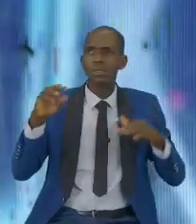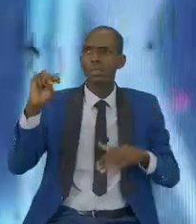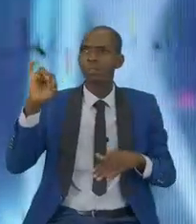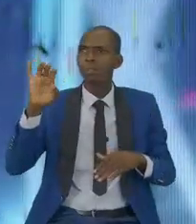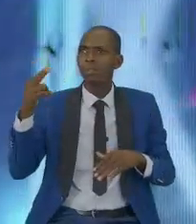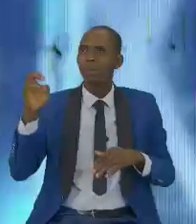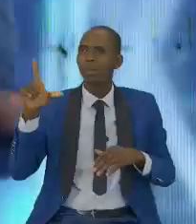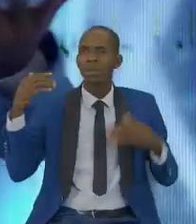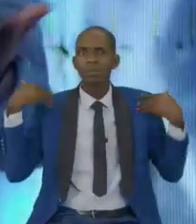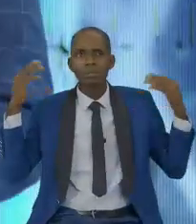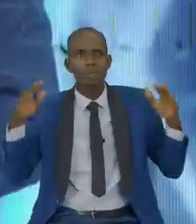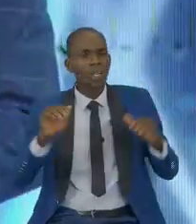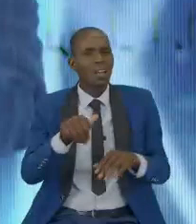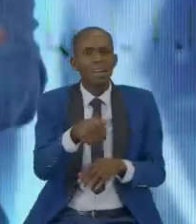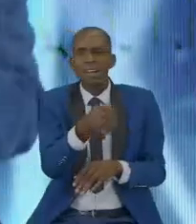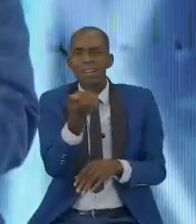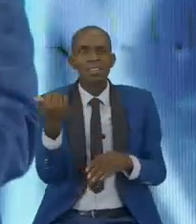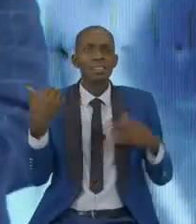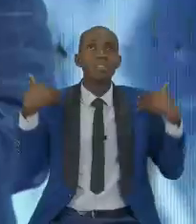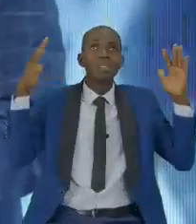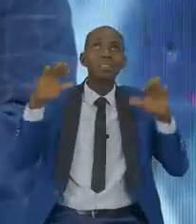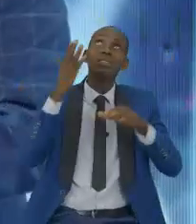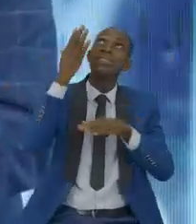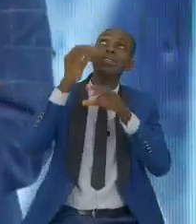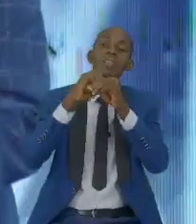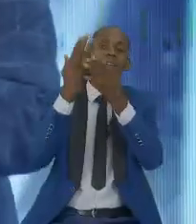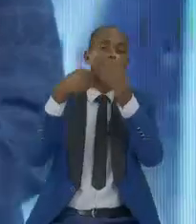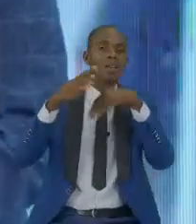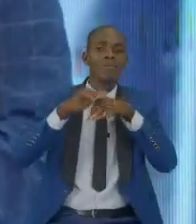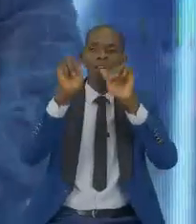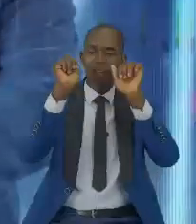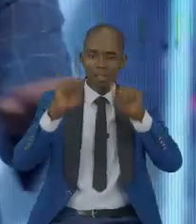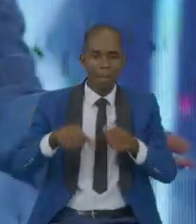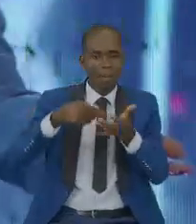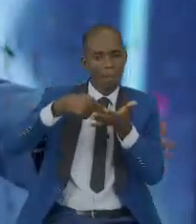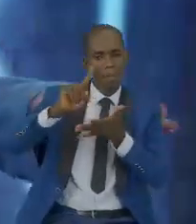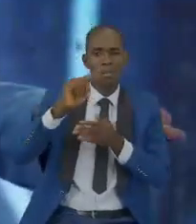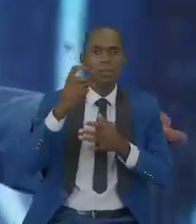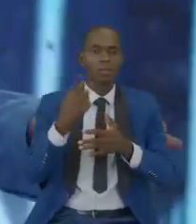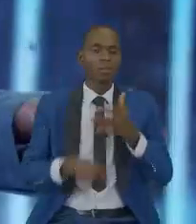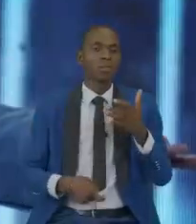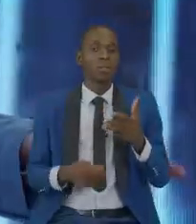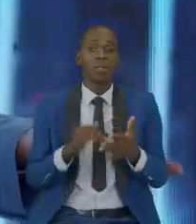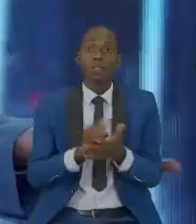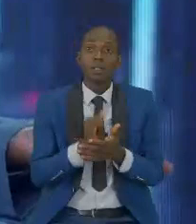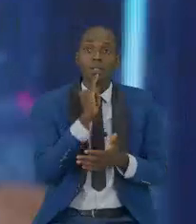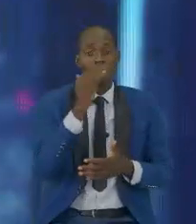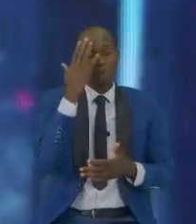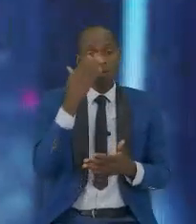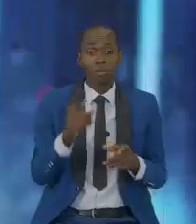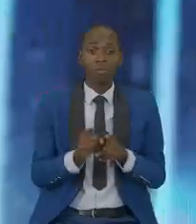angel, any angel in heaven could pay the price. And of course, on